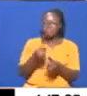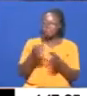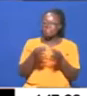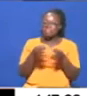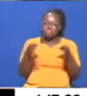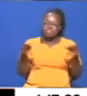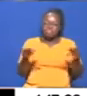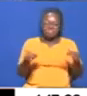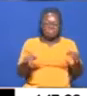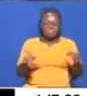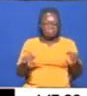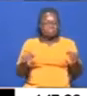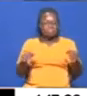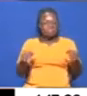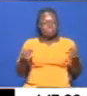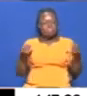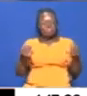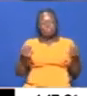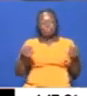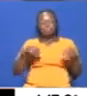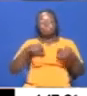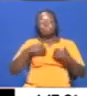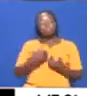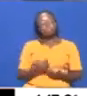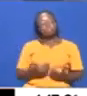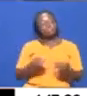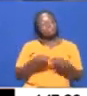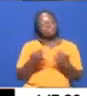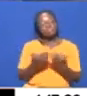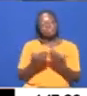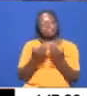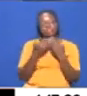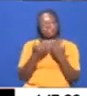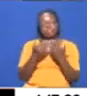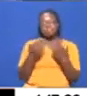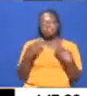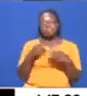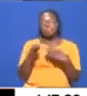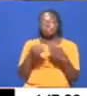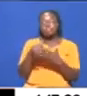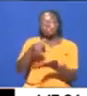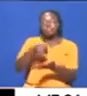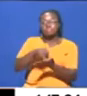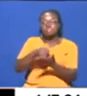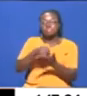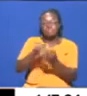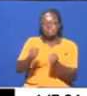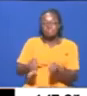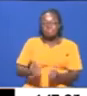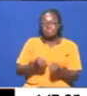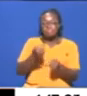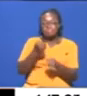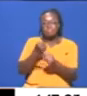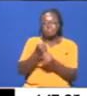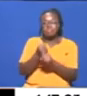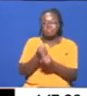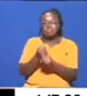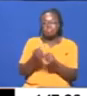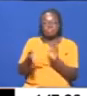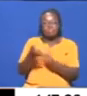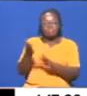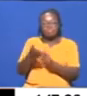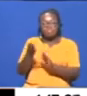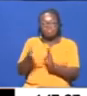was taking toll on the family, they are thankful to everyone involved in the rescue mission. Kifanya haraka hata